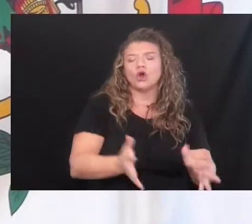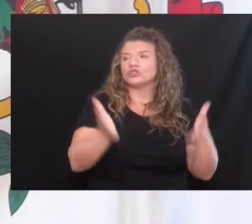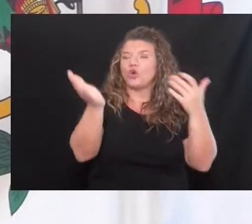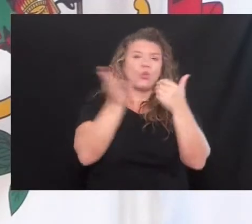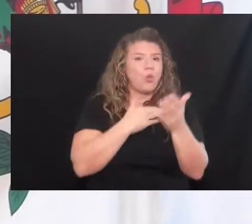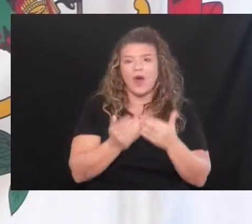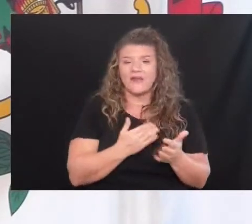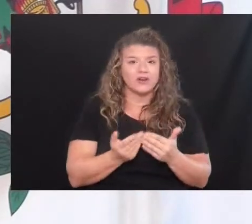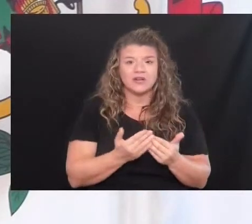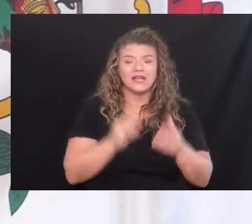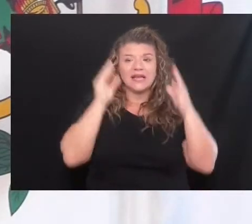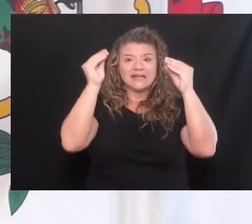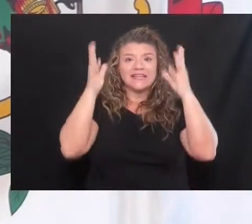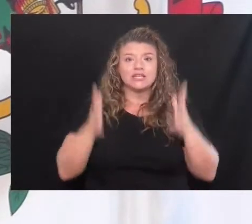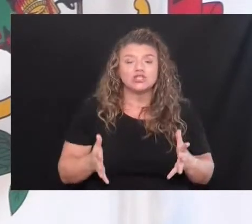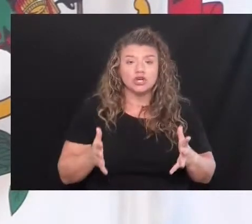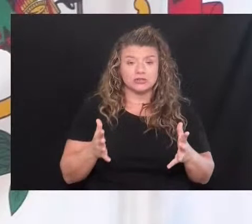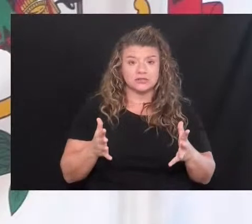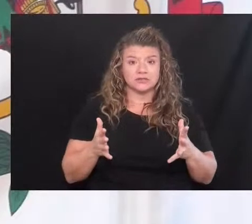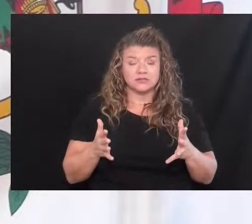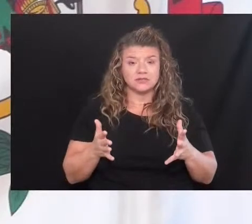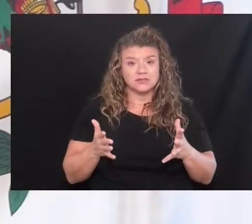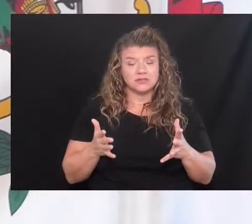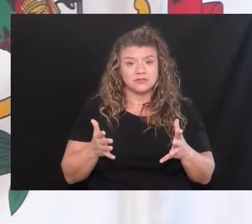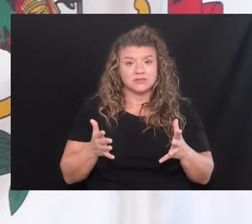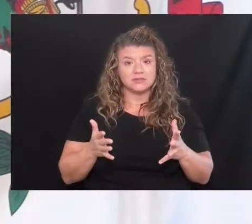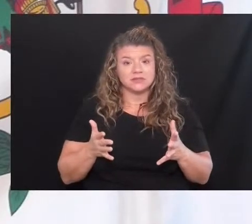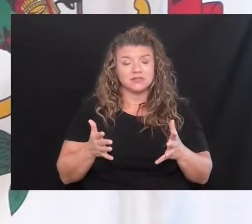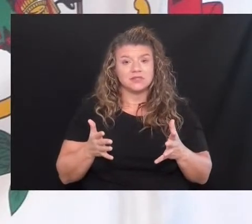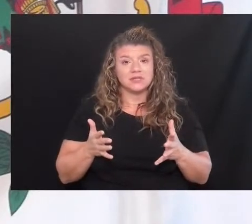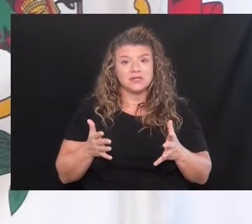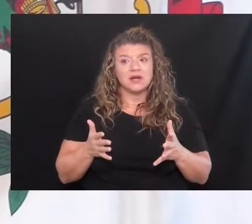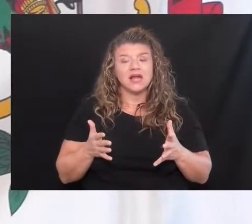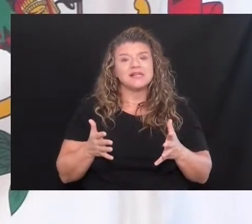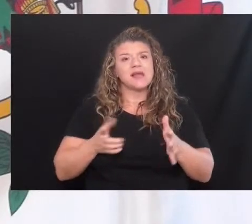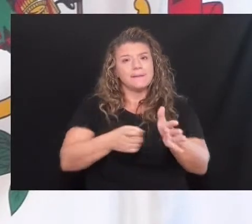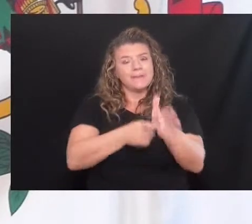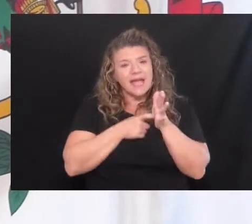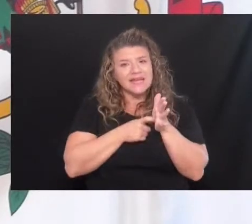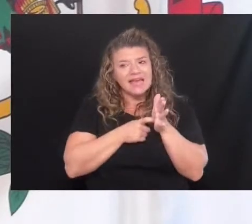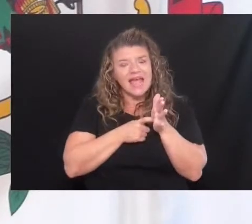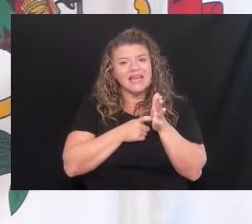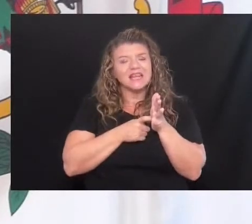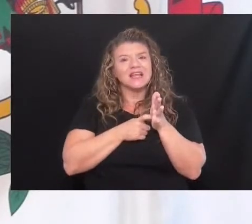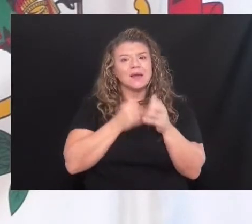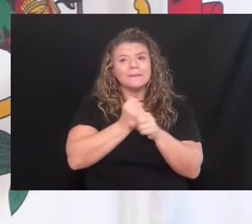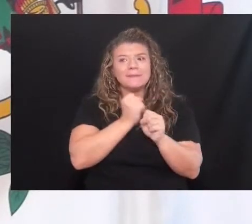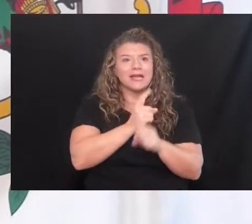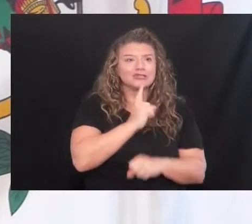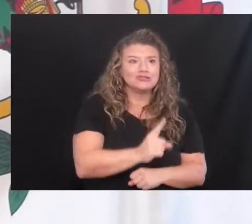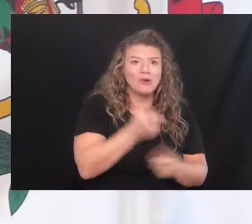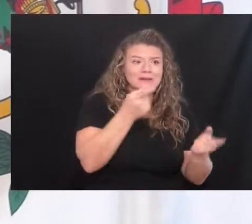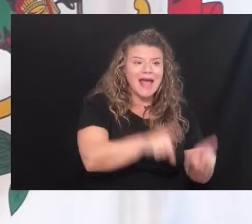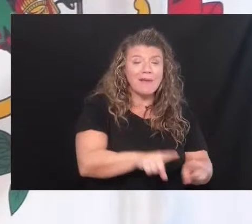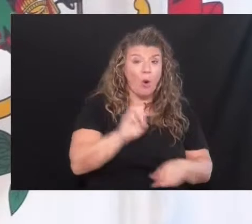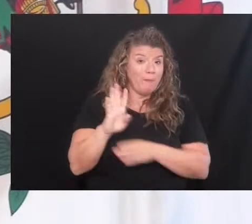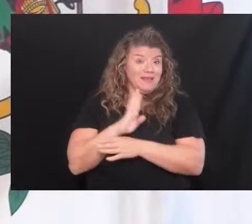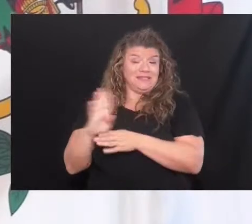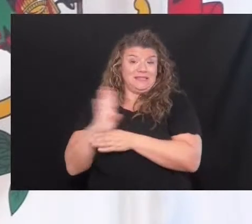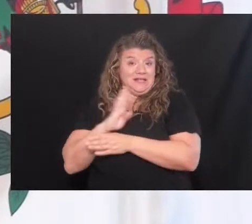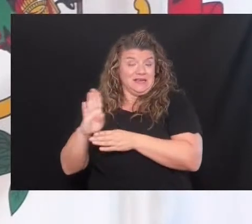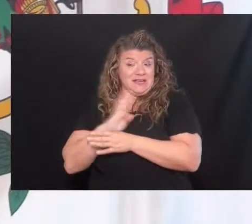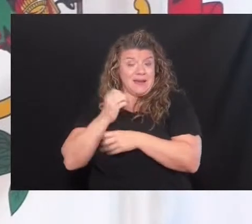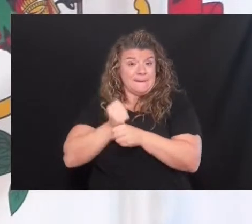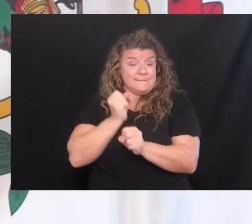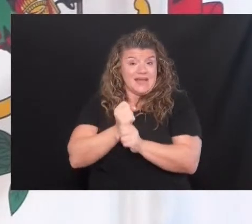be, teachers, whatever, to make absolute certain, or businesses, to make absolutely certain